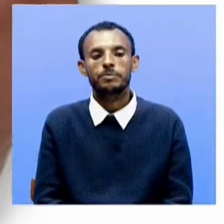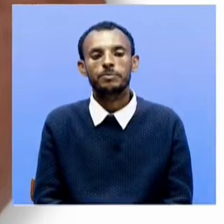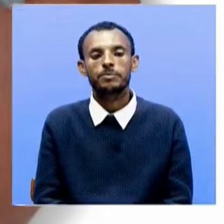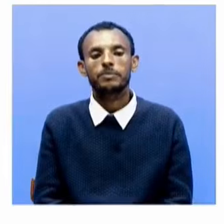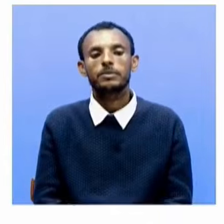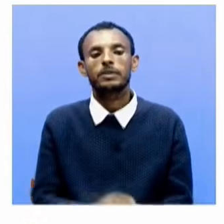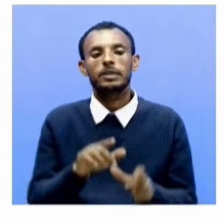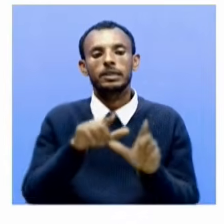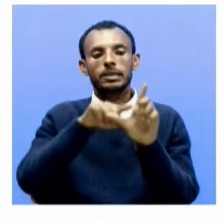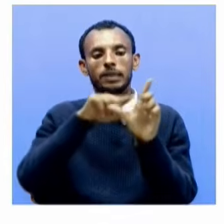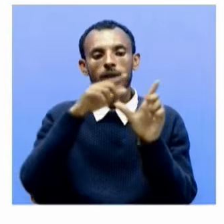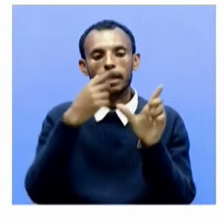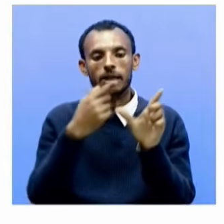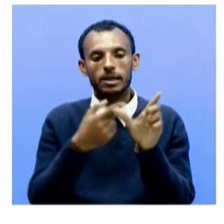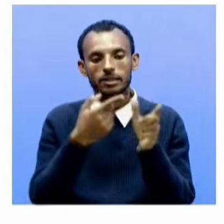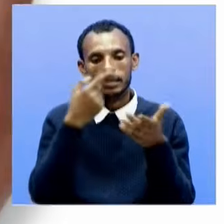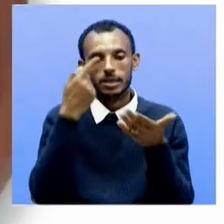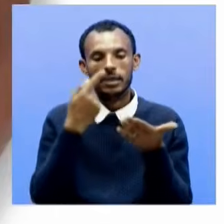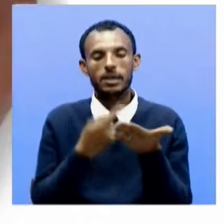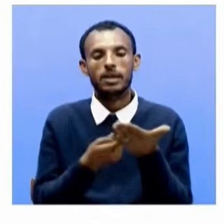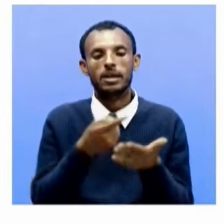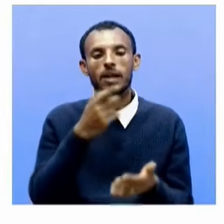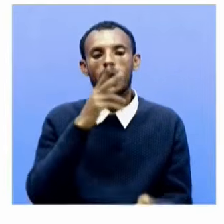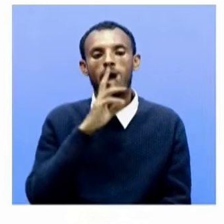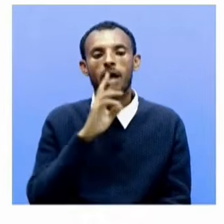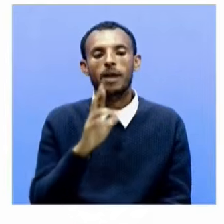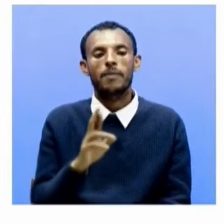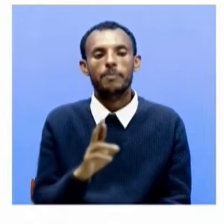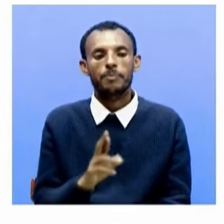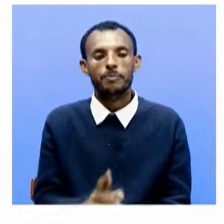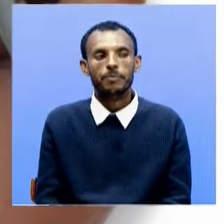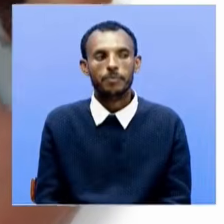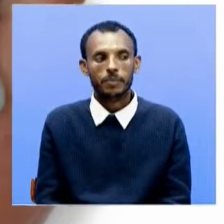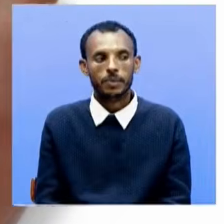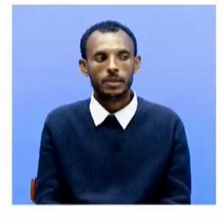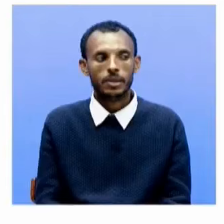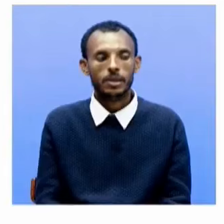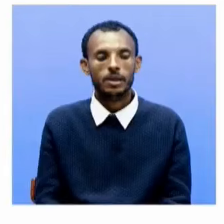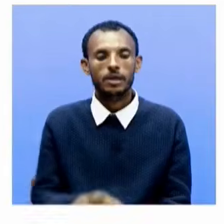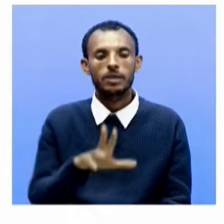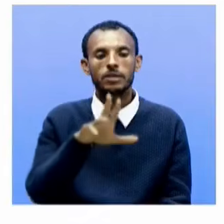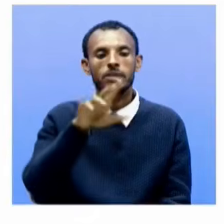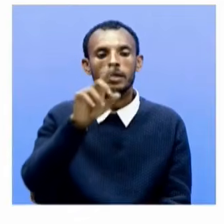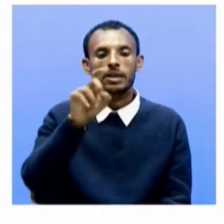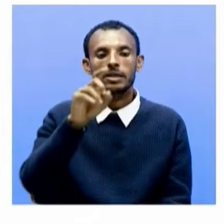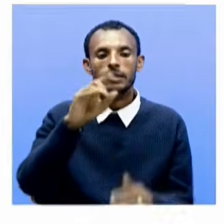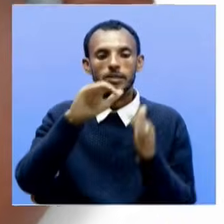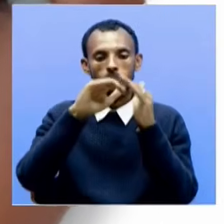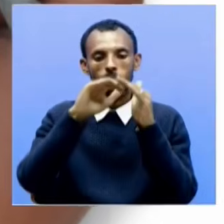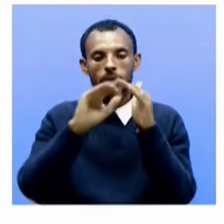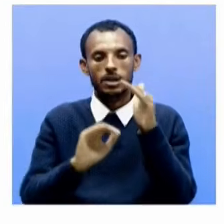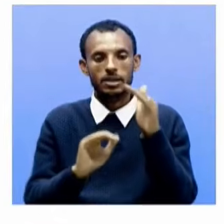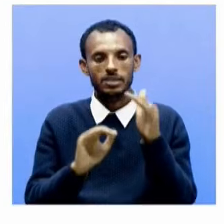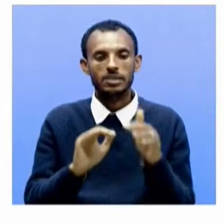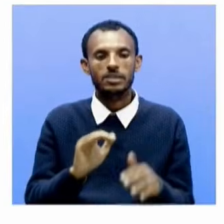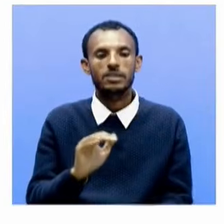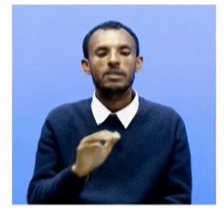The angles here are, this is 3x minus